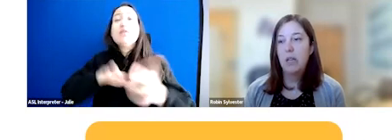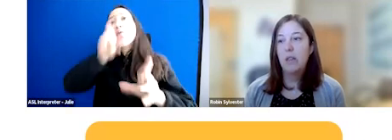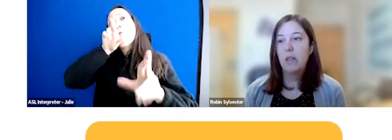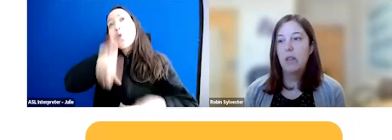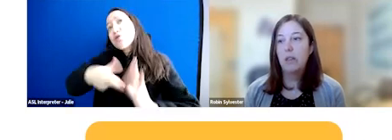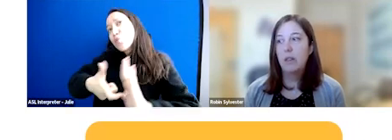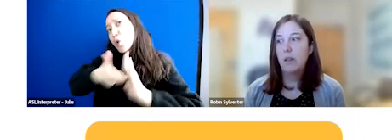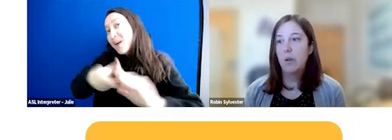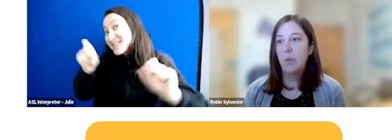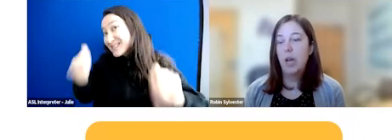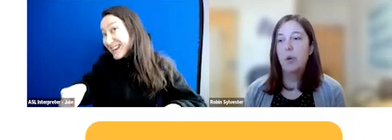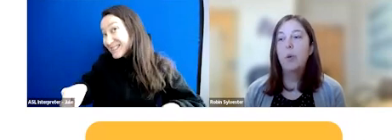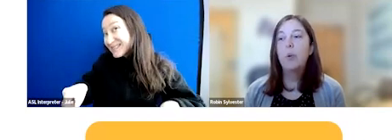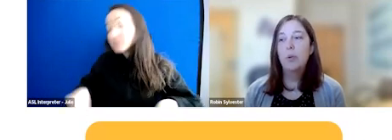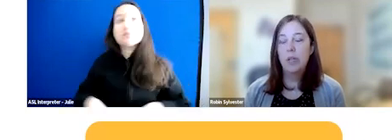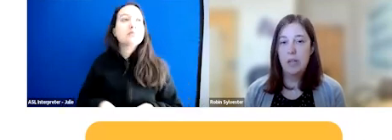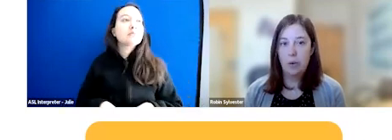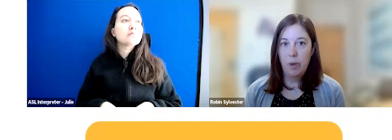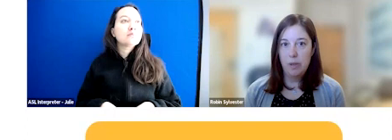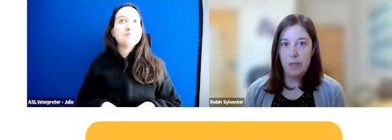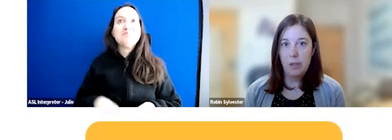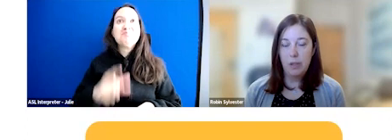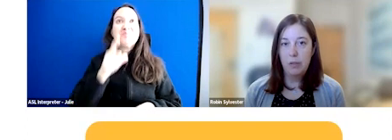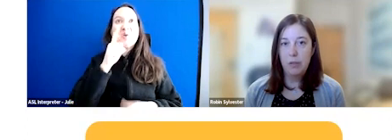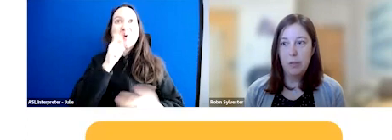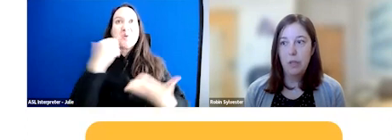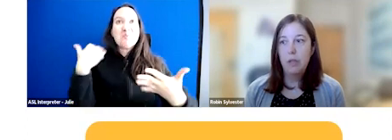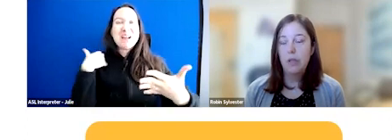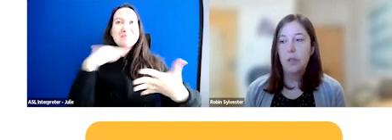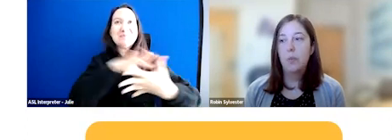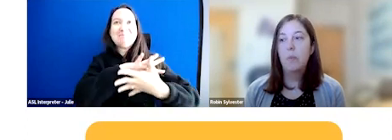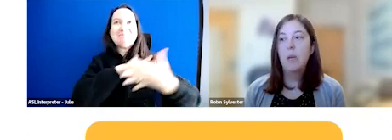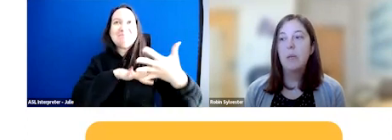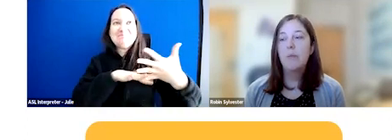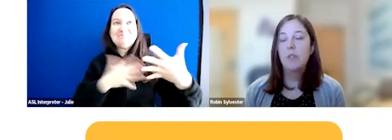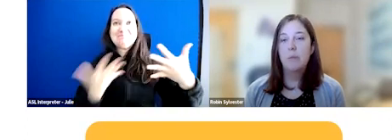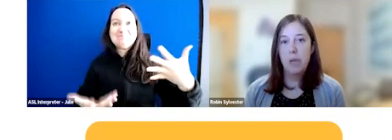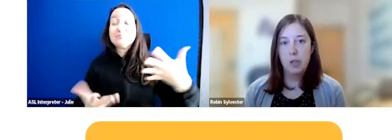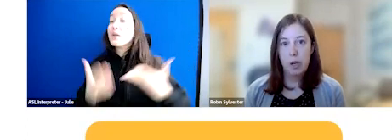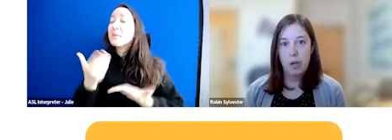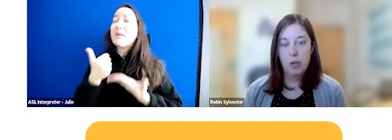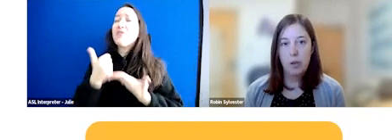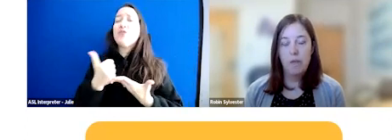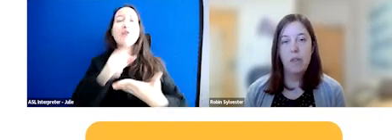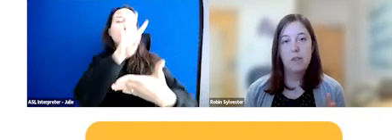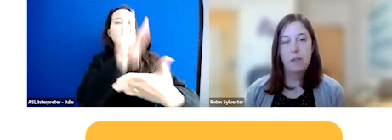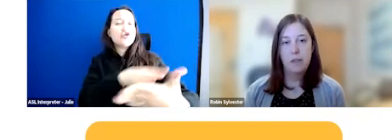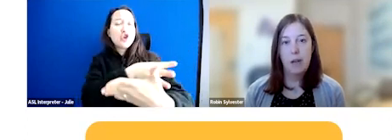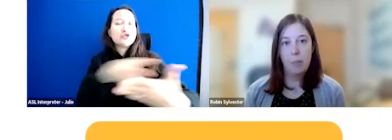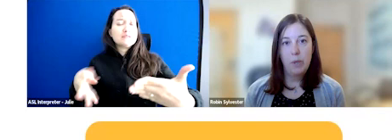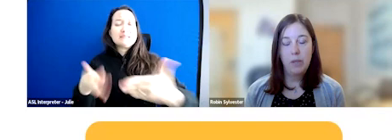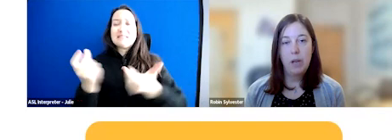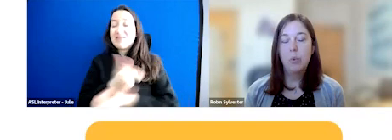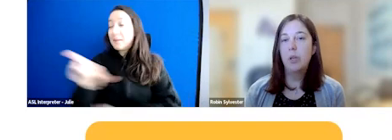requirements? And who will do these at our organization? So it may be helpful to make a chart of the things that